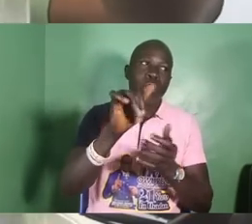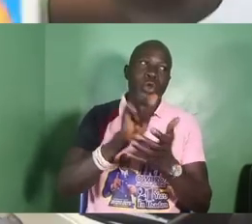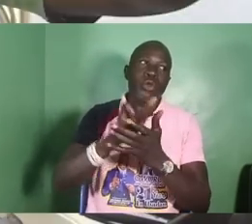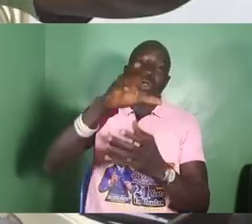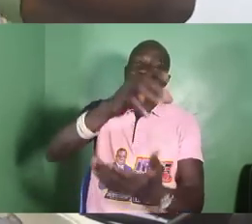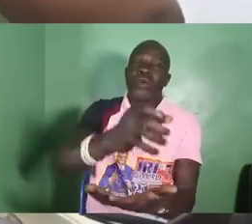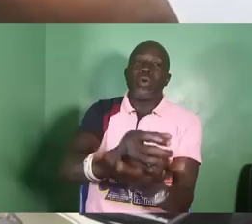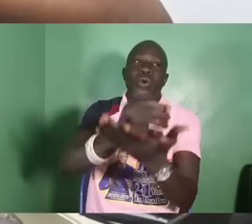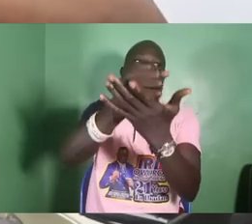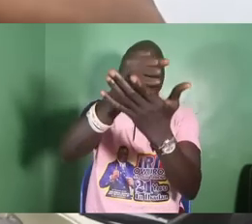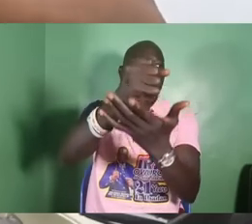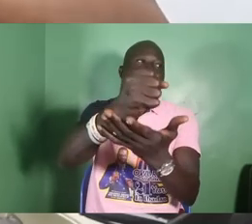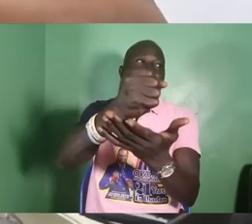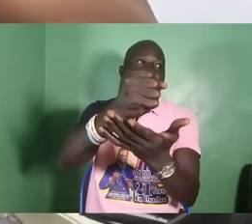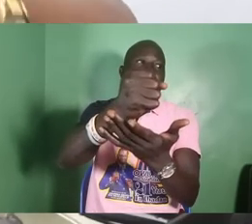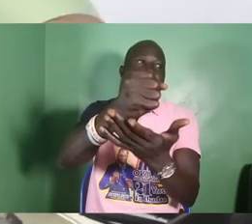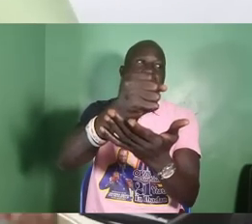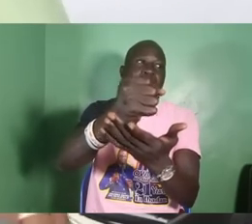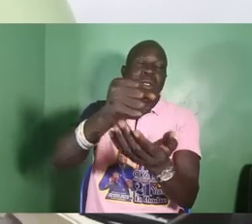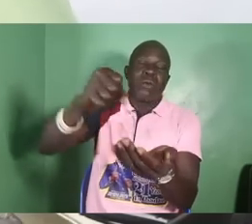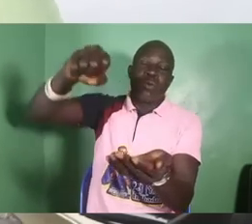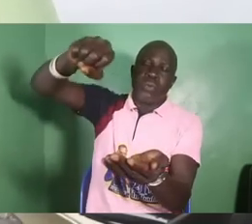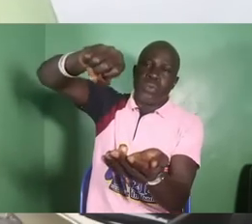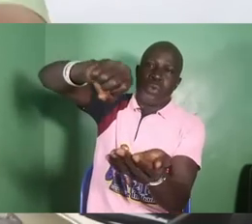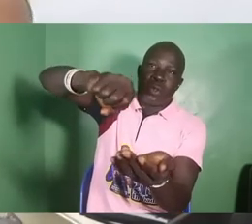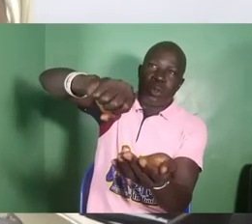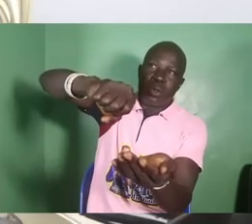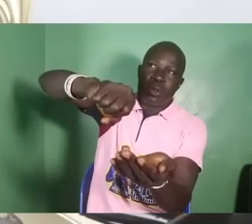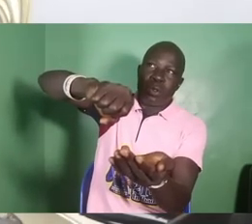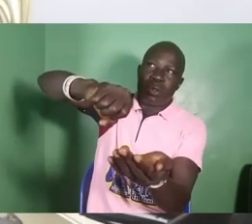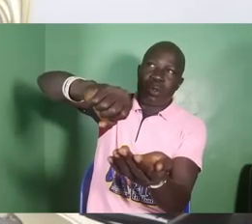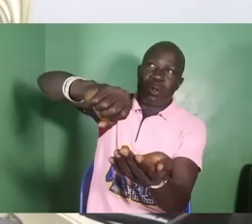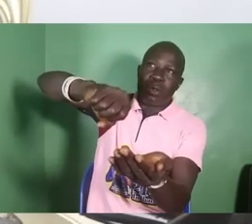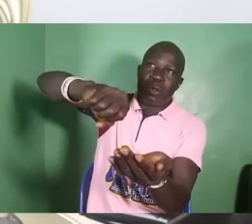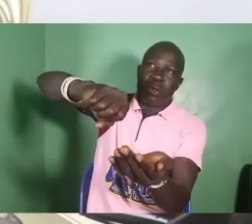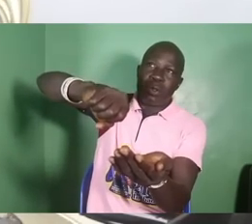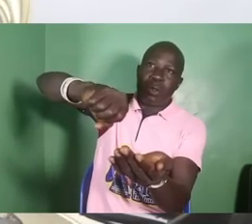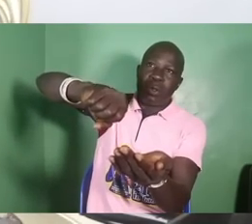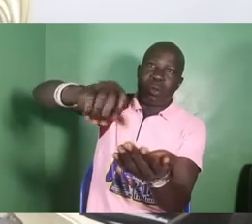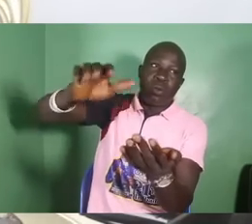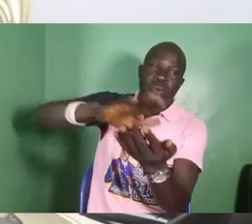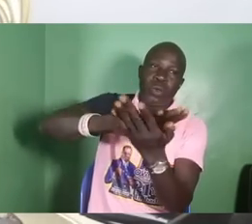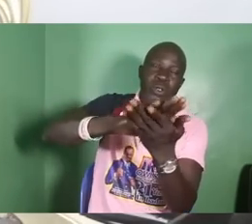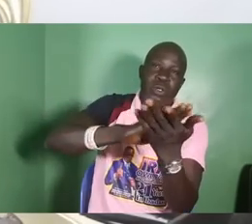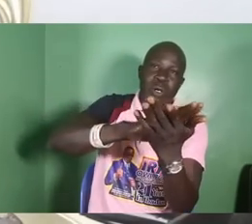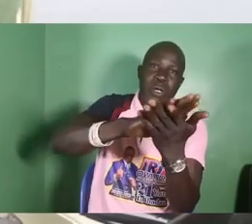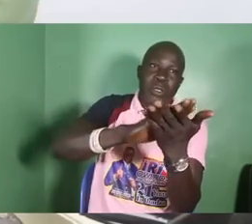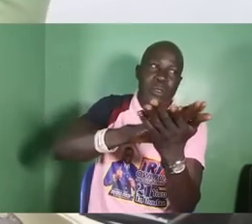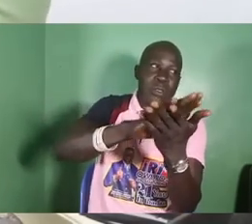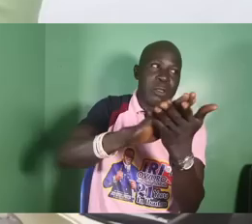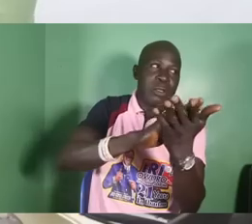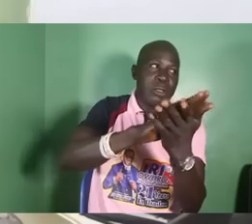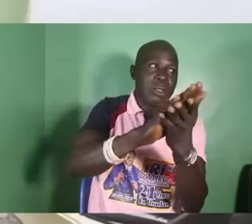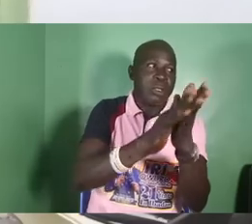omi yẹn bayi. You will take all the water. Bu diẹ sọwọ. Put little on your hand. Fi fọwọ e bayi. You need to wash your